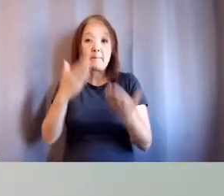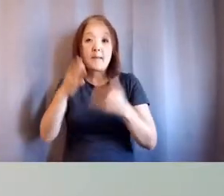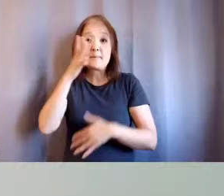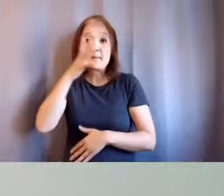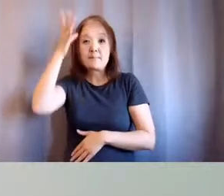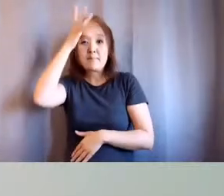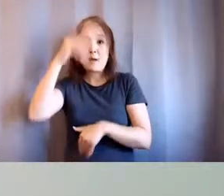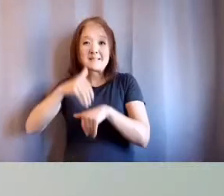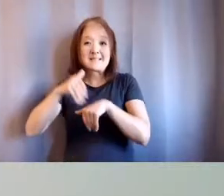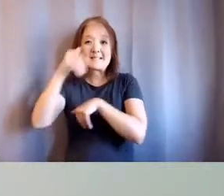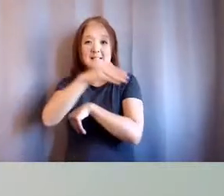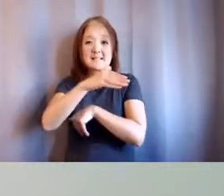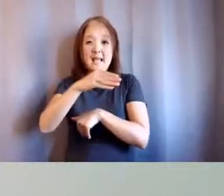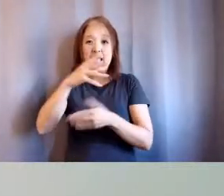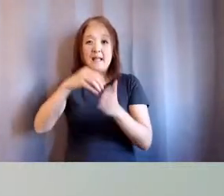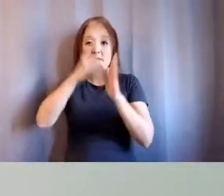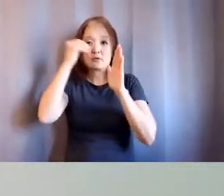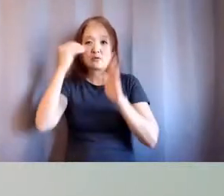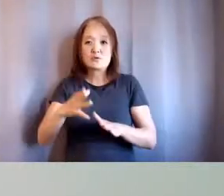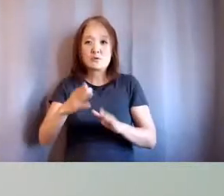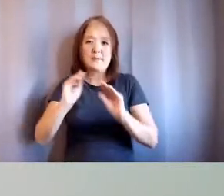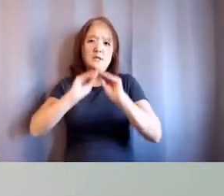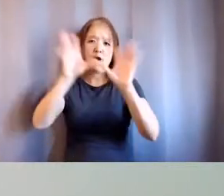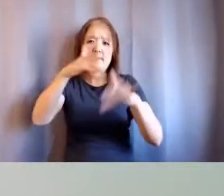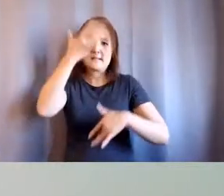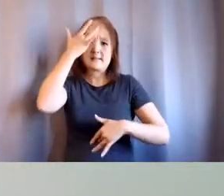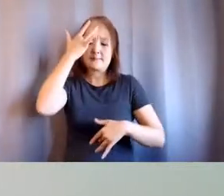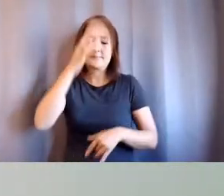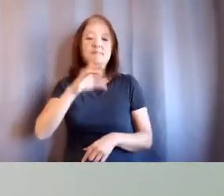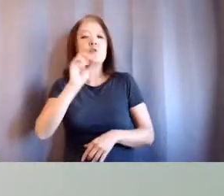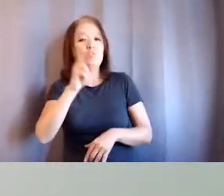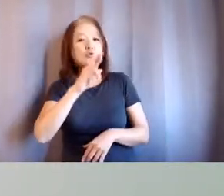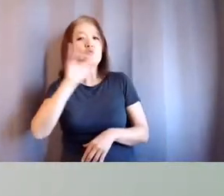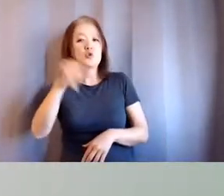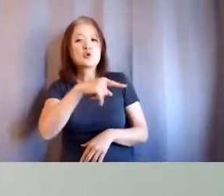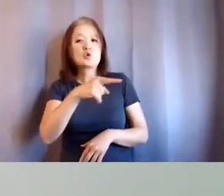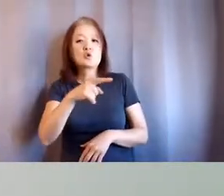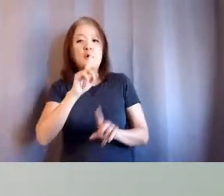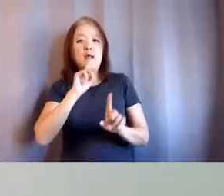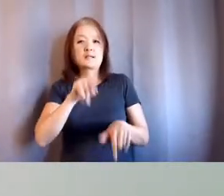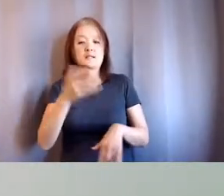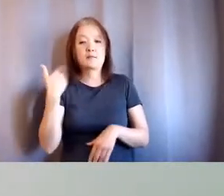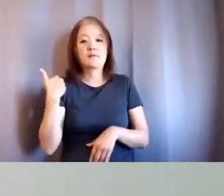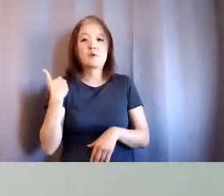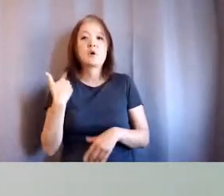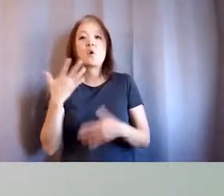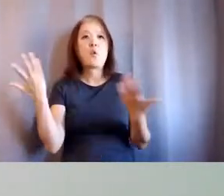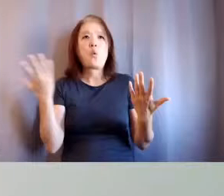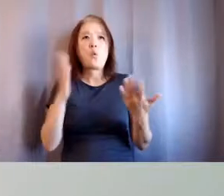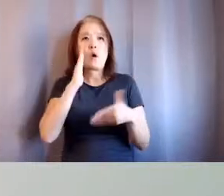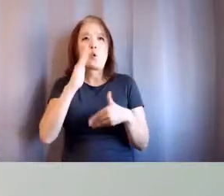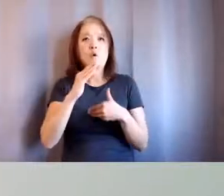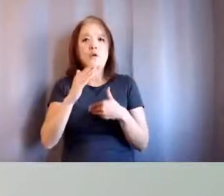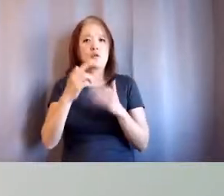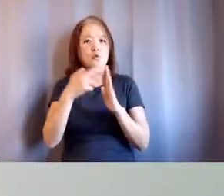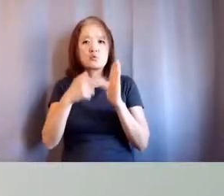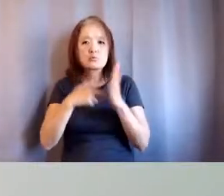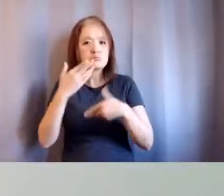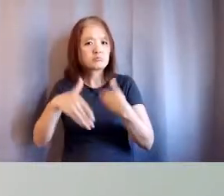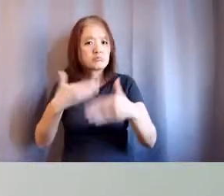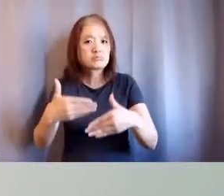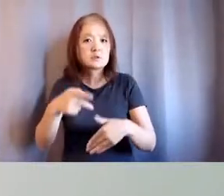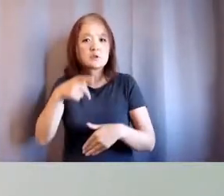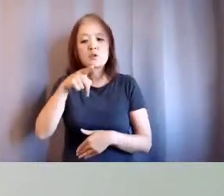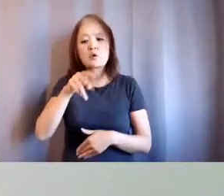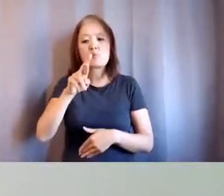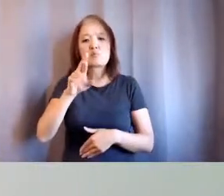sick? Yeah, and Corey addressed that. That's one of the questions that we have, is what is the protocol going to be? We also have, what is the protocol going